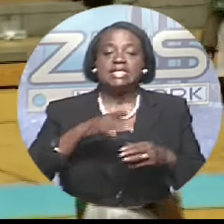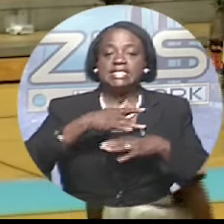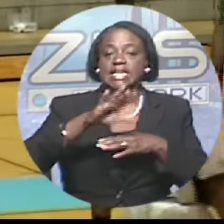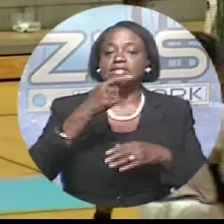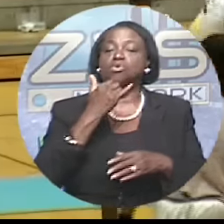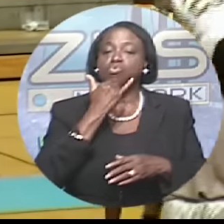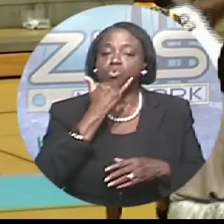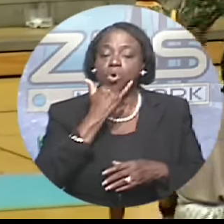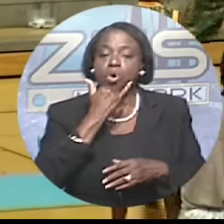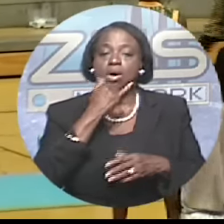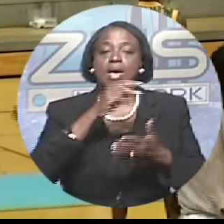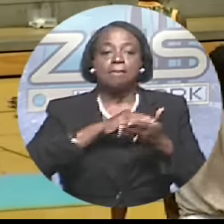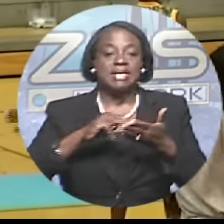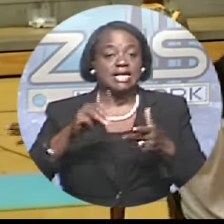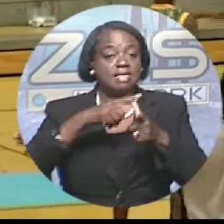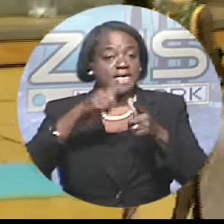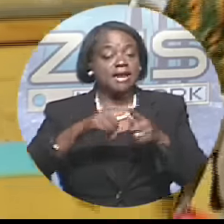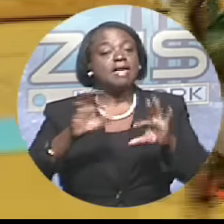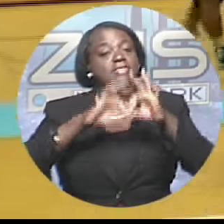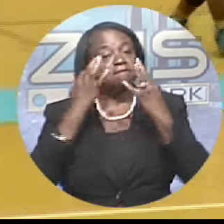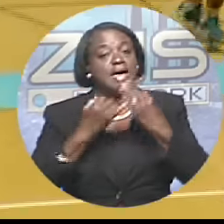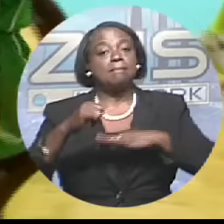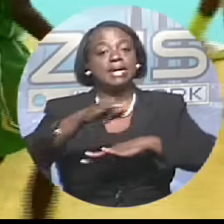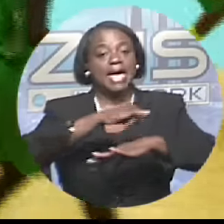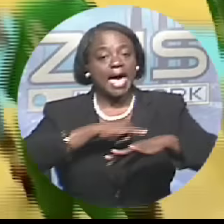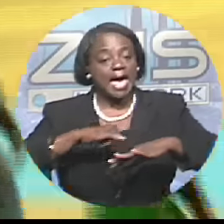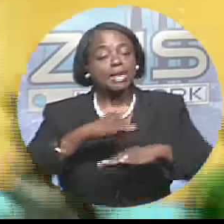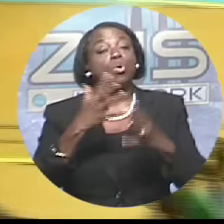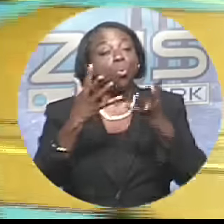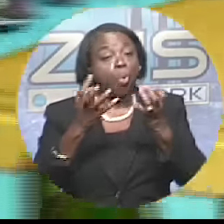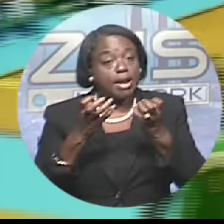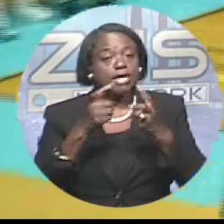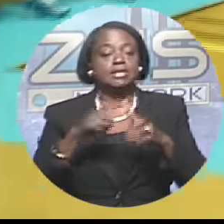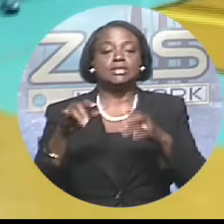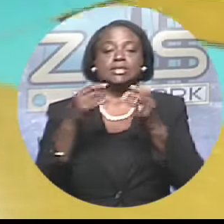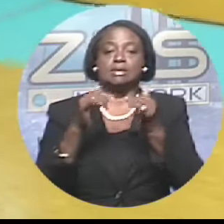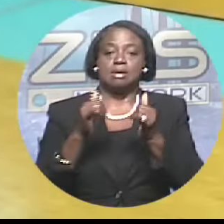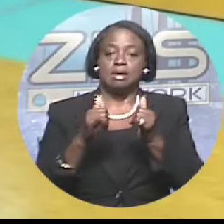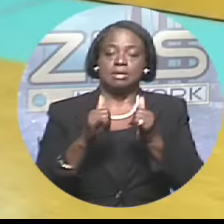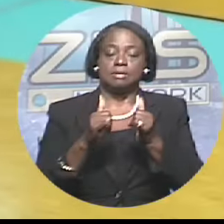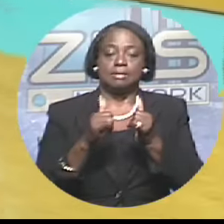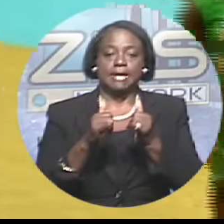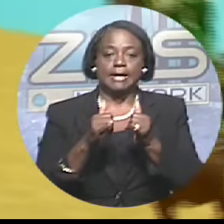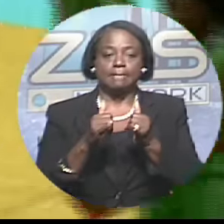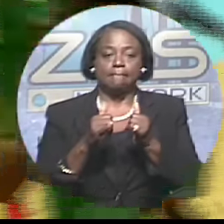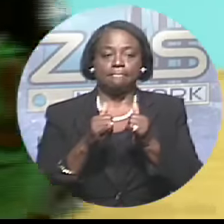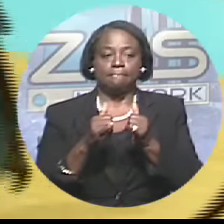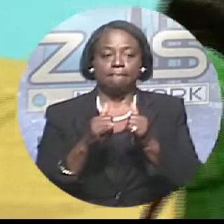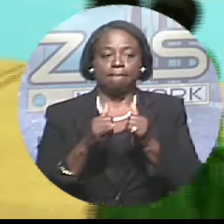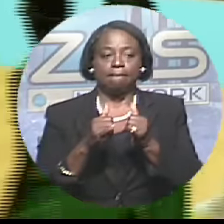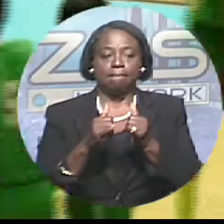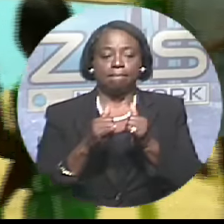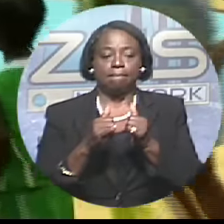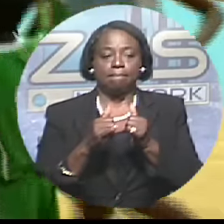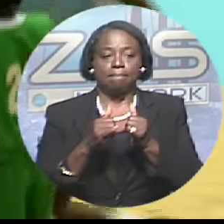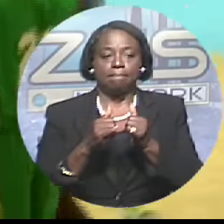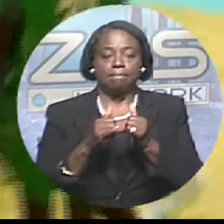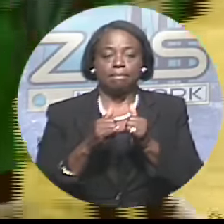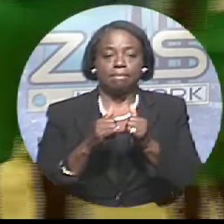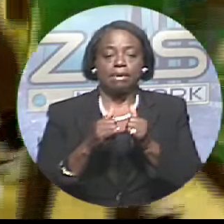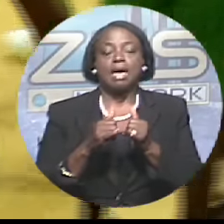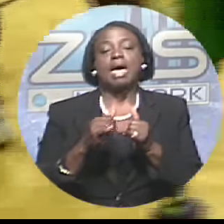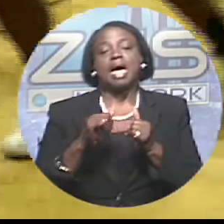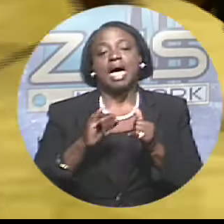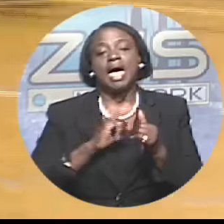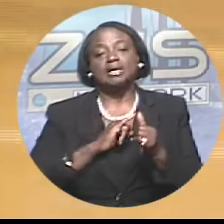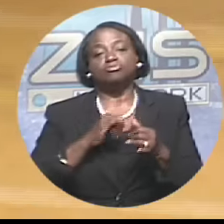But then the Family Island ones came to me and said, "Nobody, we need something to rebound on." And so I went after it, and apparently I went after